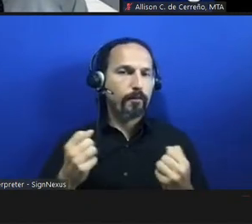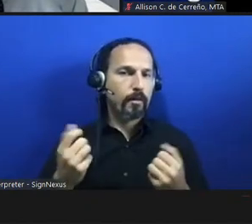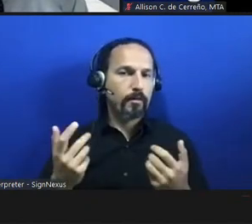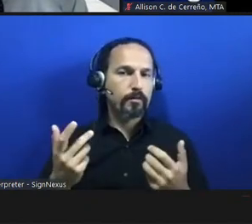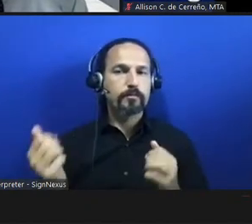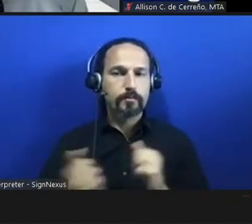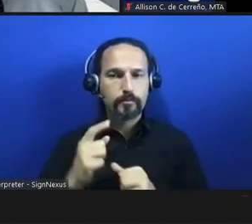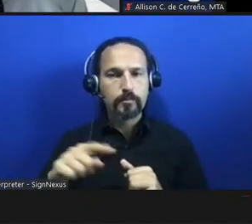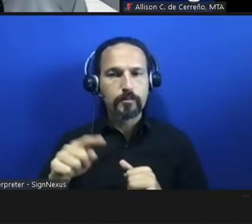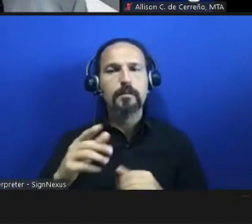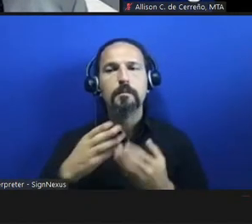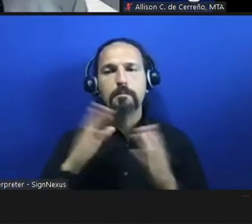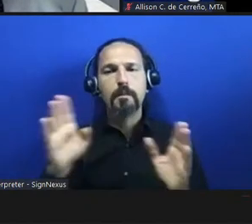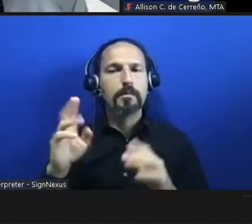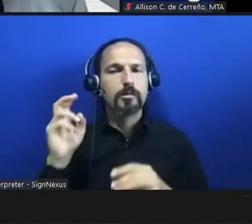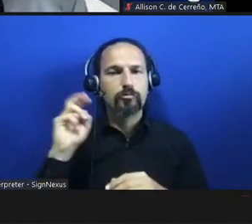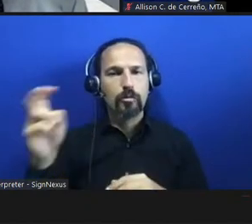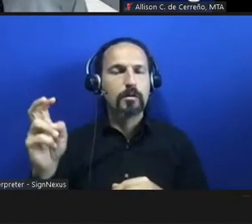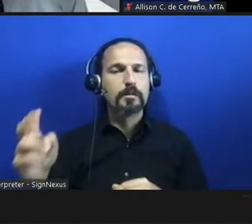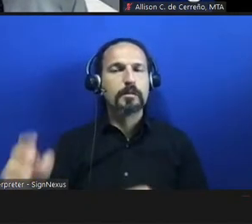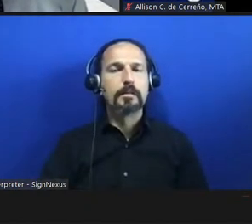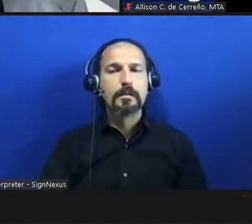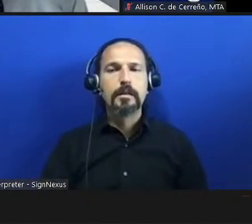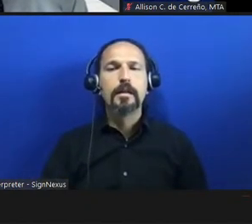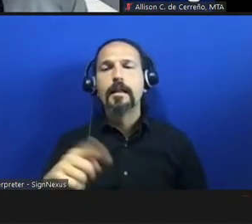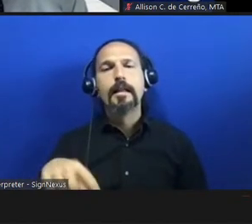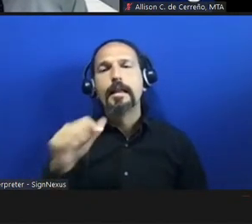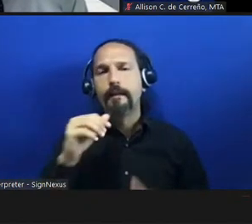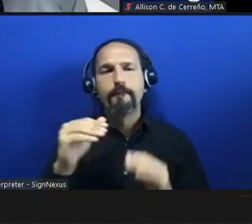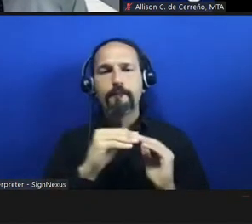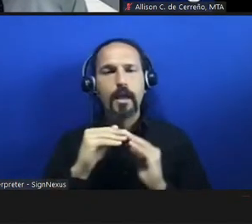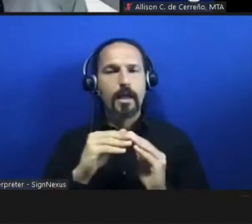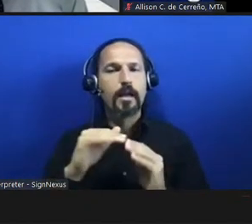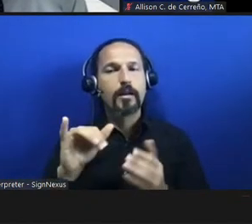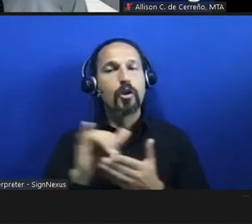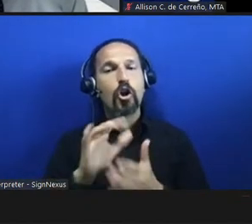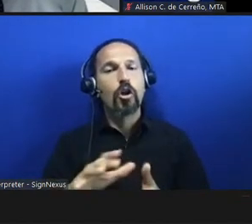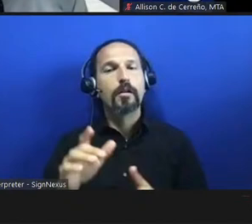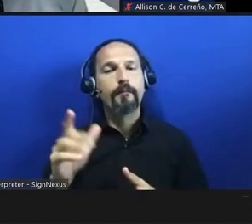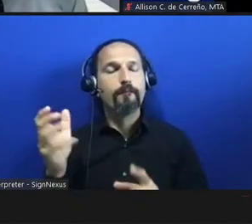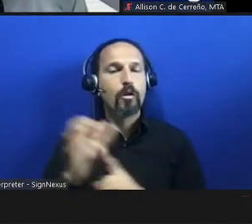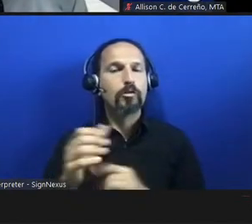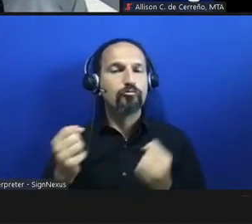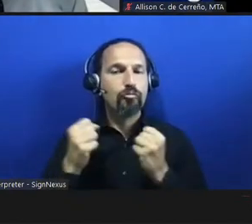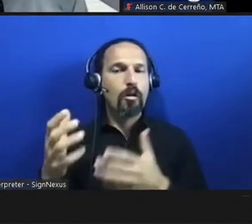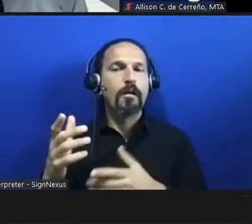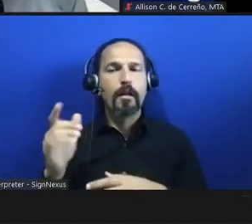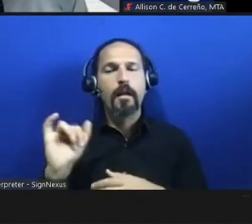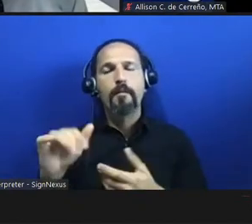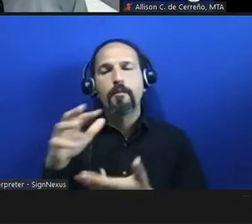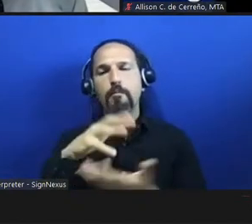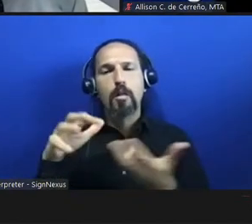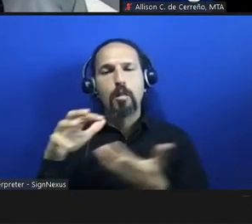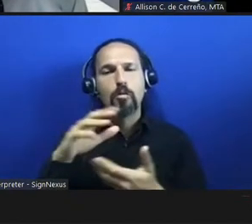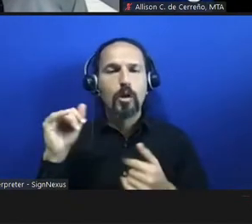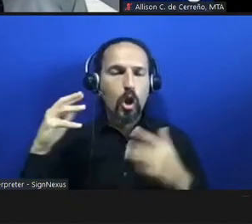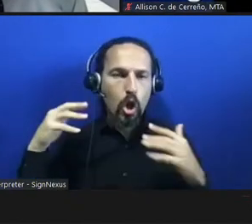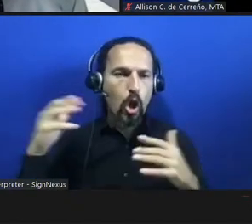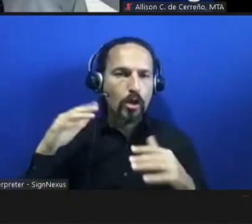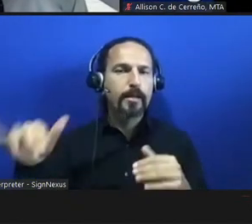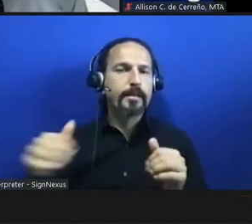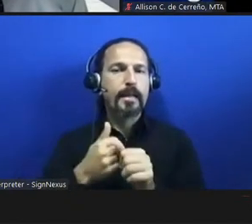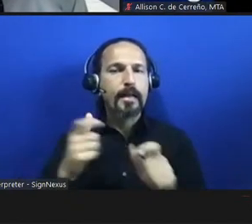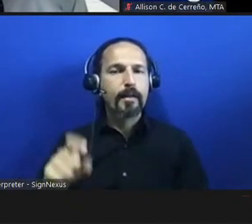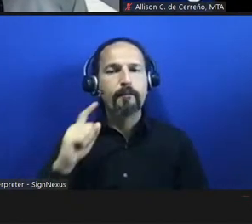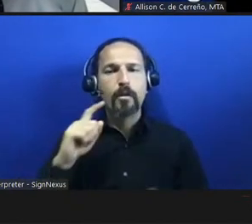majority of us take public transit to get places it is unfair that New Yorkers who don't drive are forced to put up with the pollution noise and danger caused